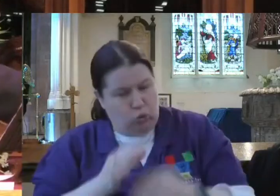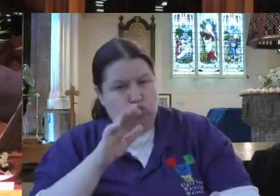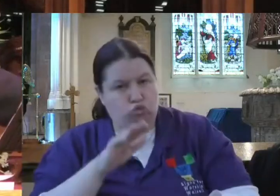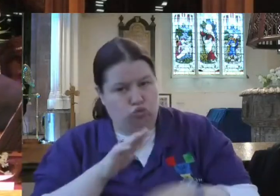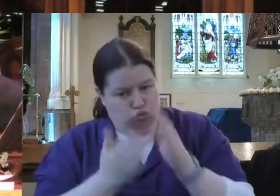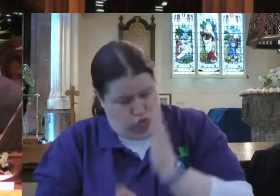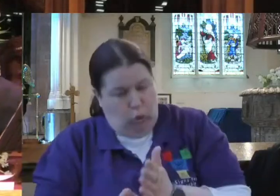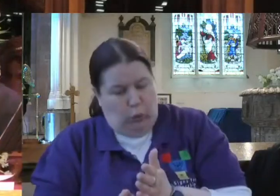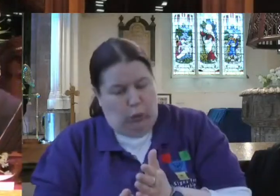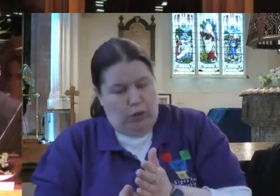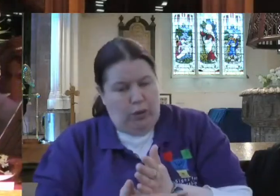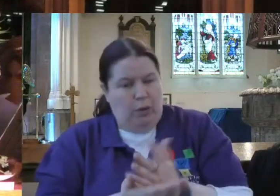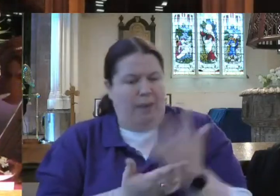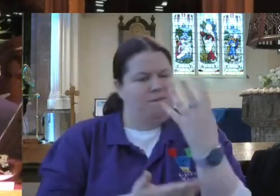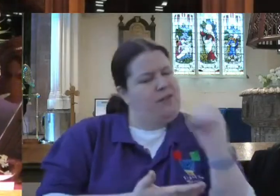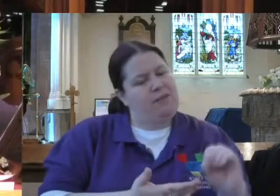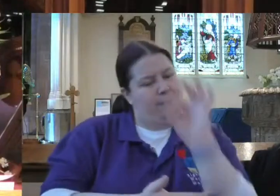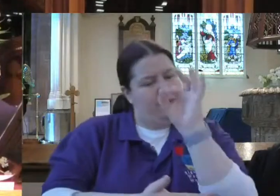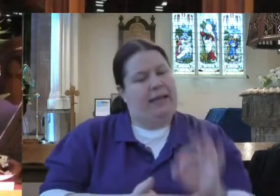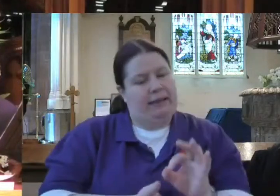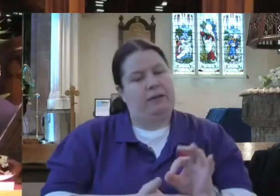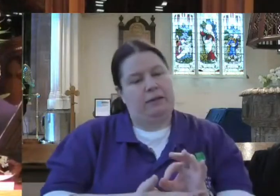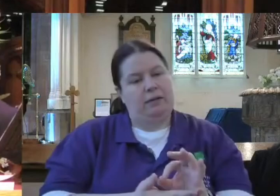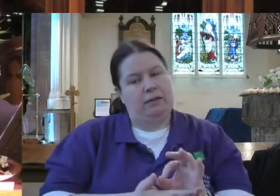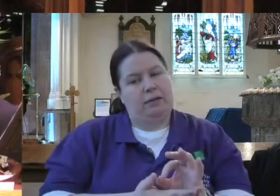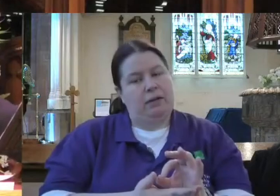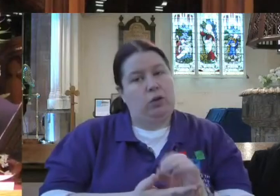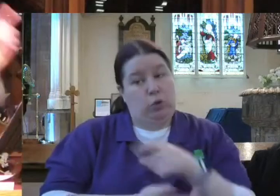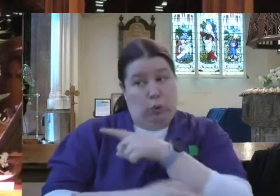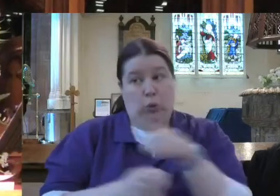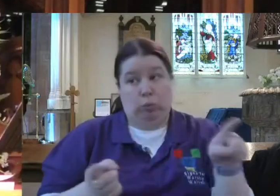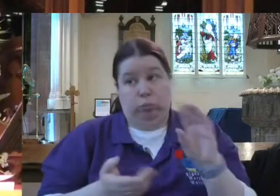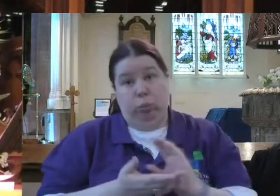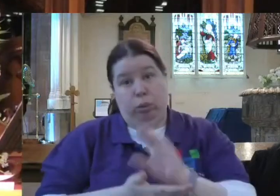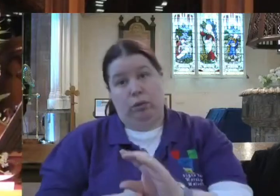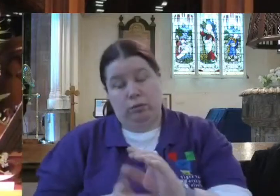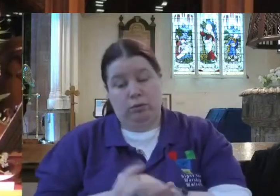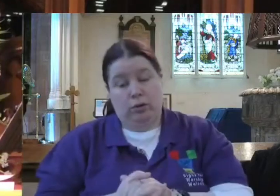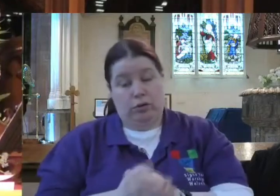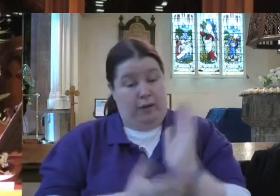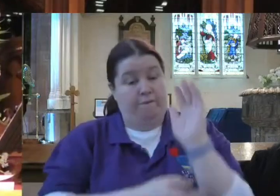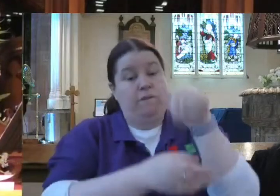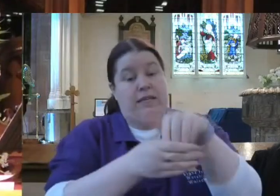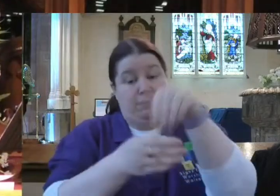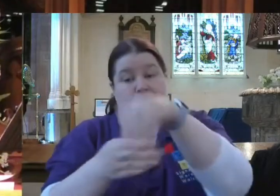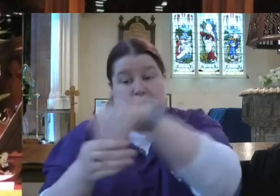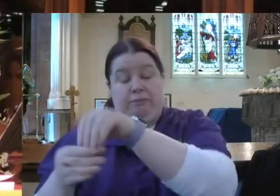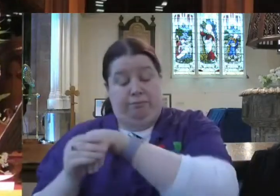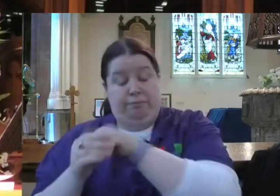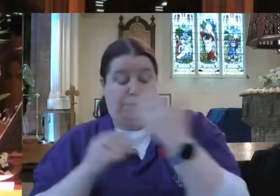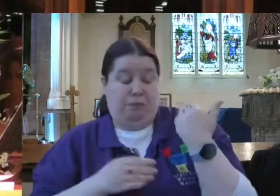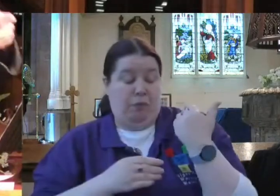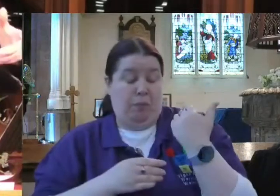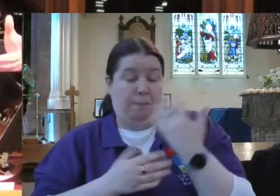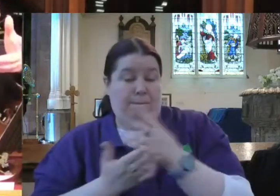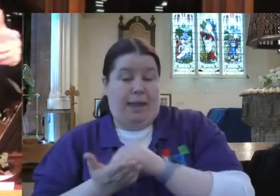actually pay about 50% of the money needed to keep me here. Those investments I talked about from the Church of England pay